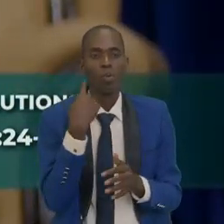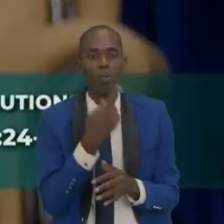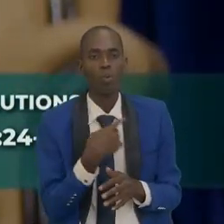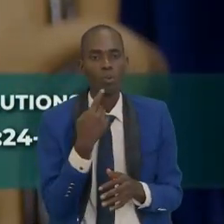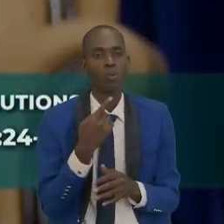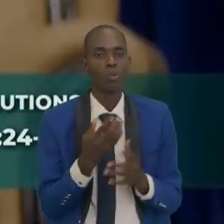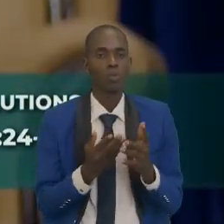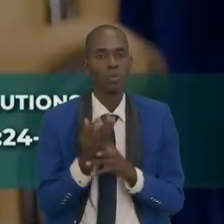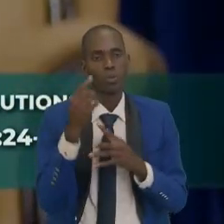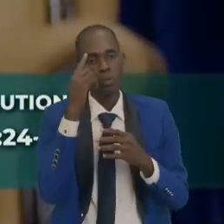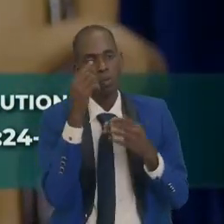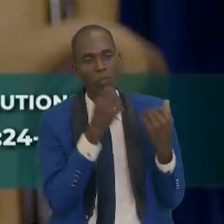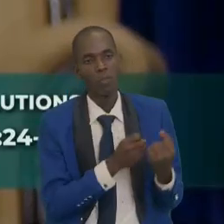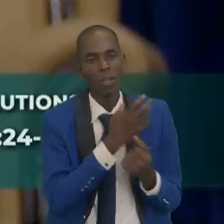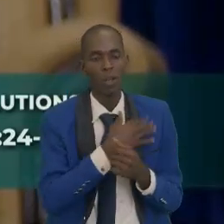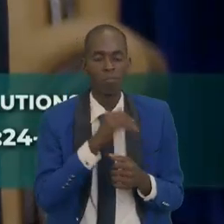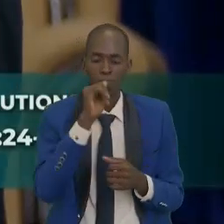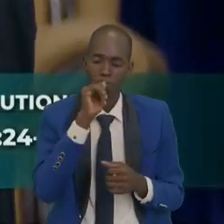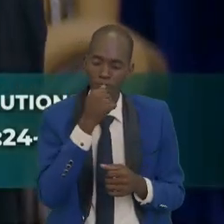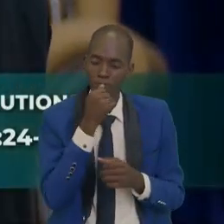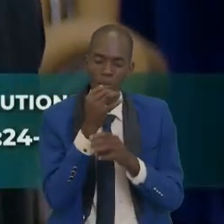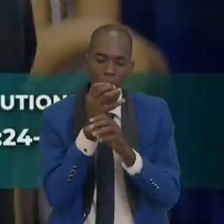inherit the promises